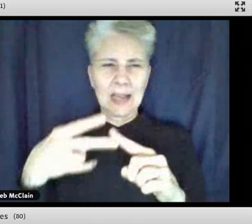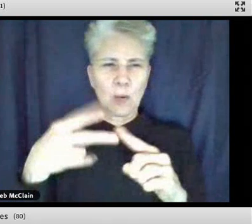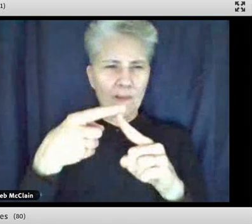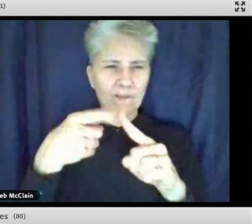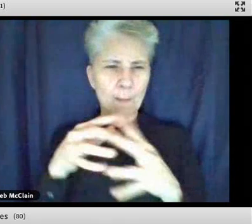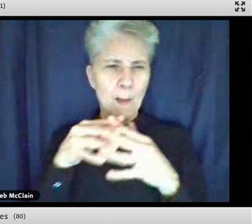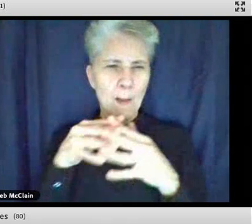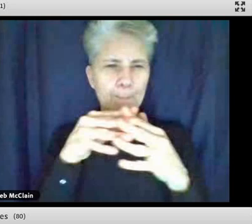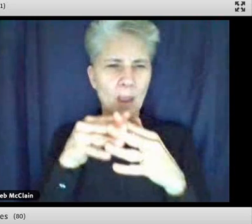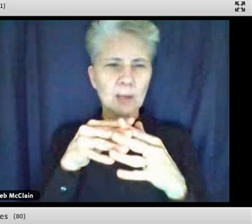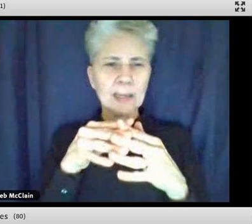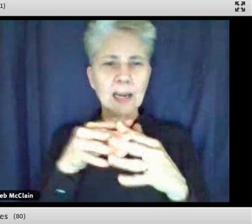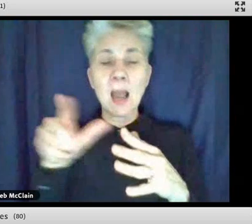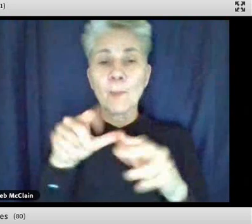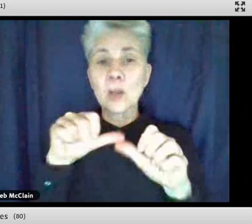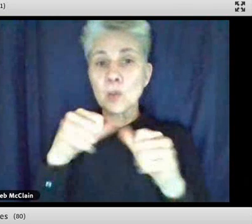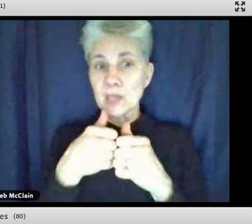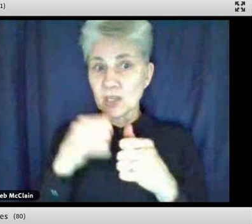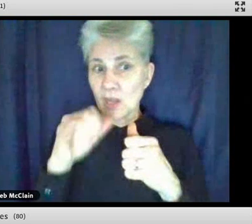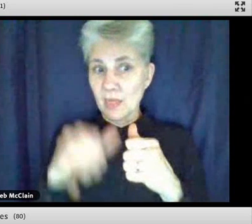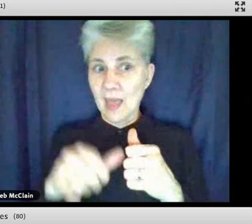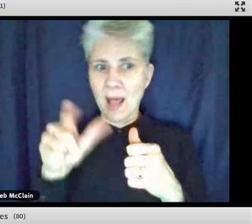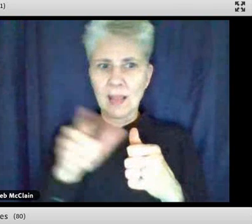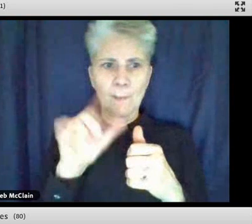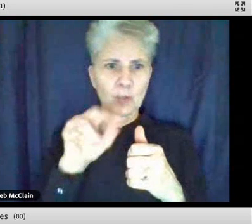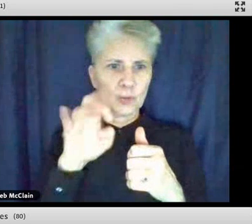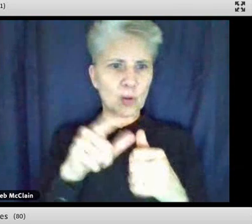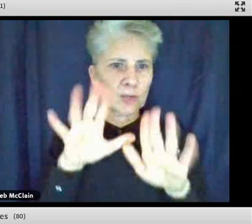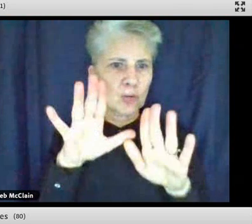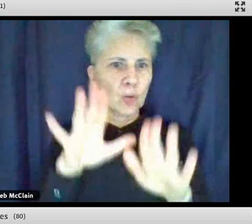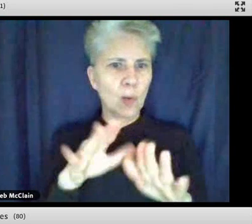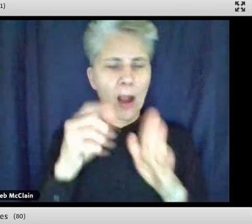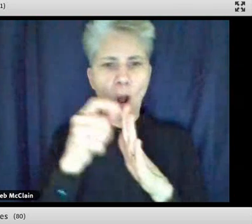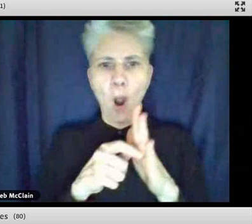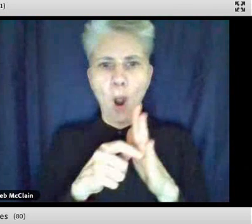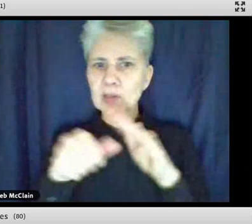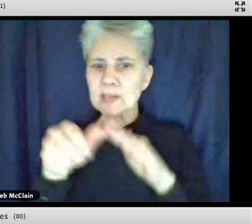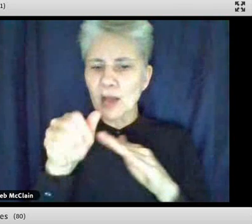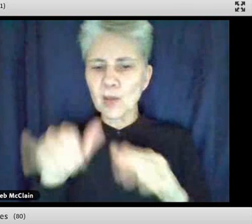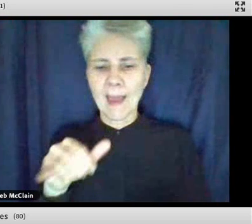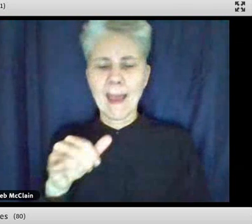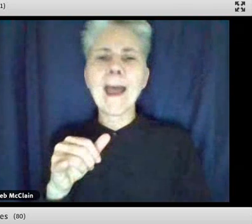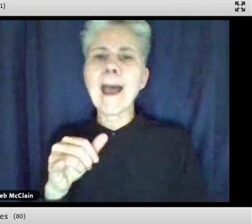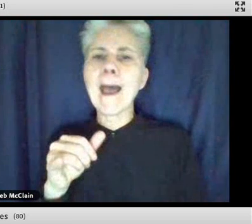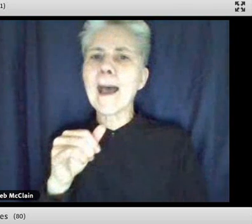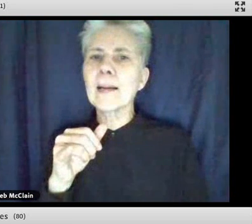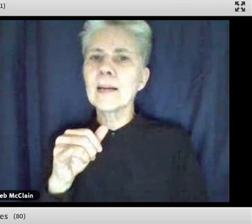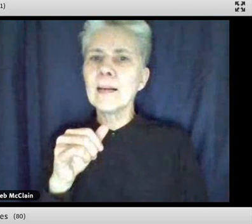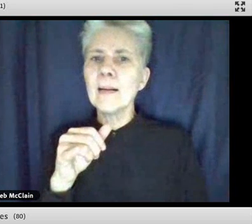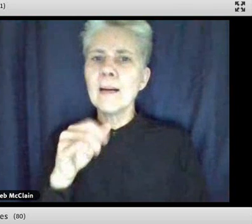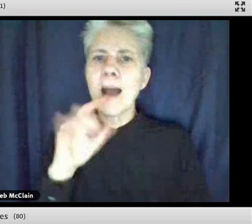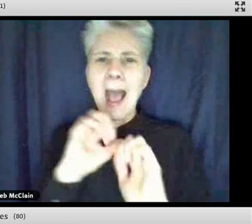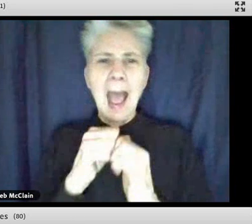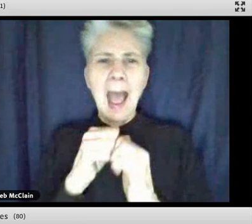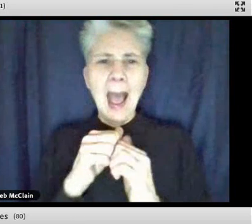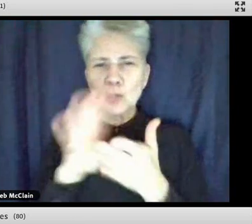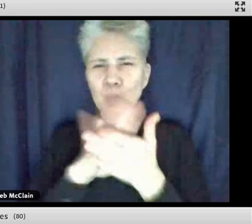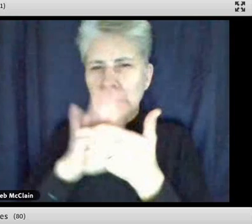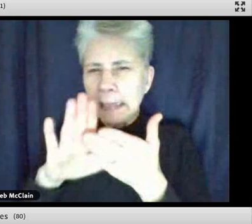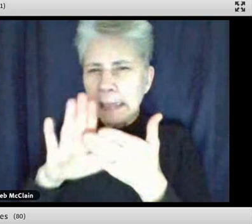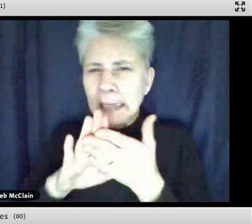Library Association. Library Journal's got some great articles under it about coverage, like how to disinfect things, what do